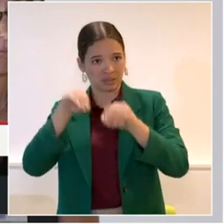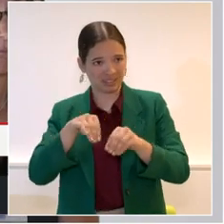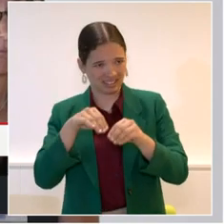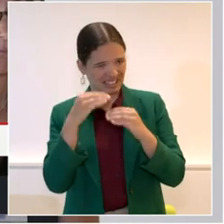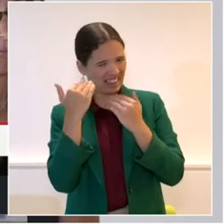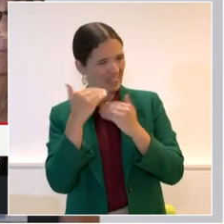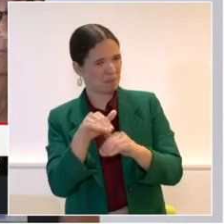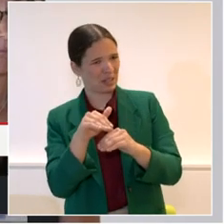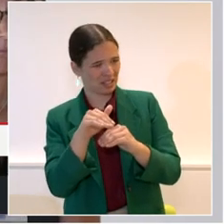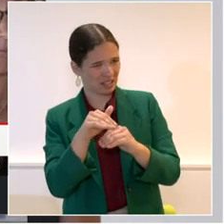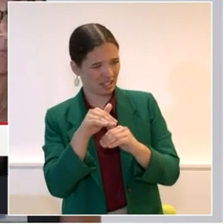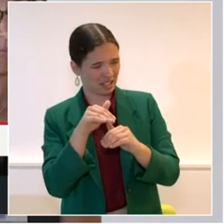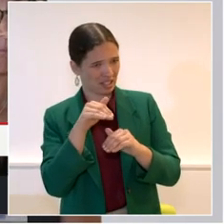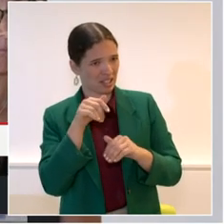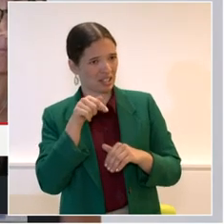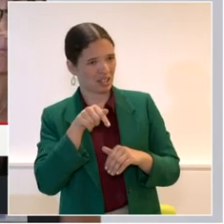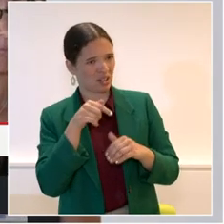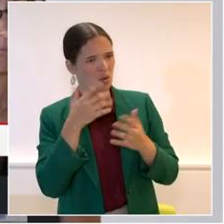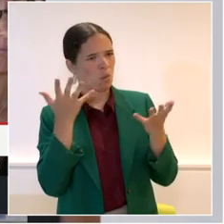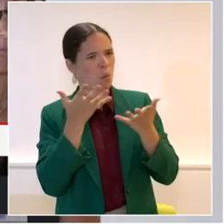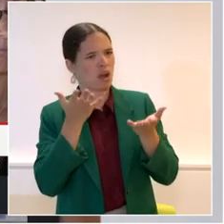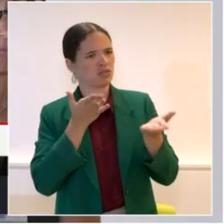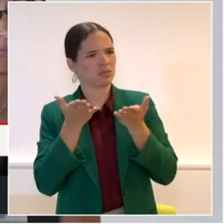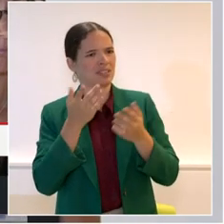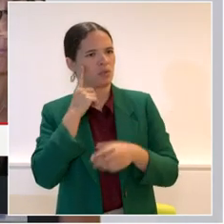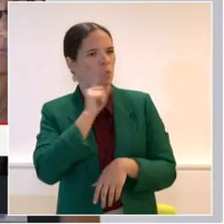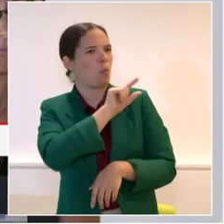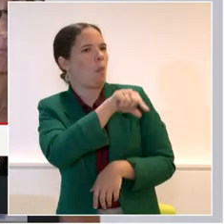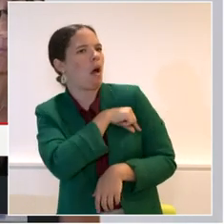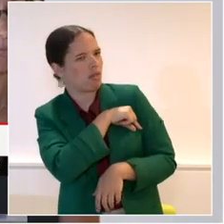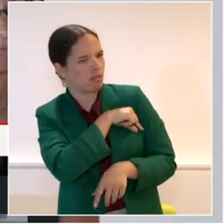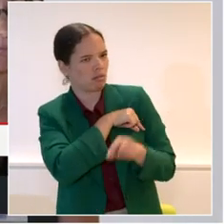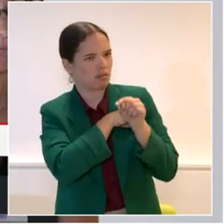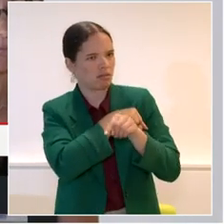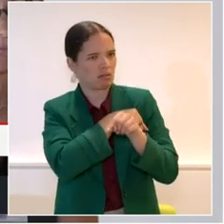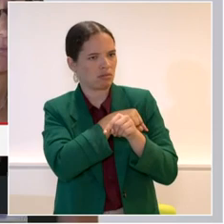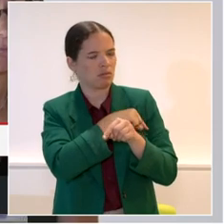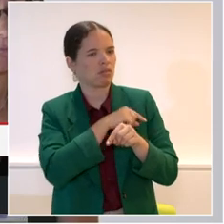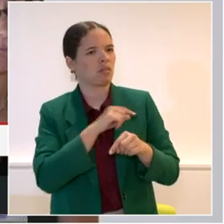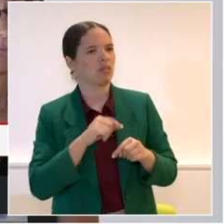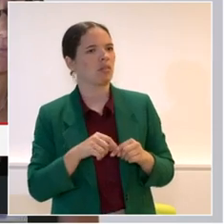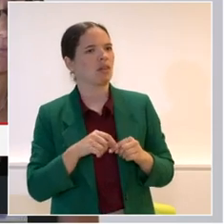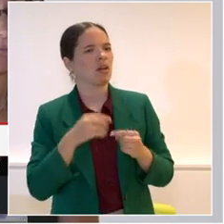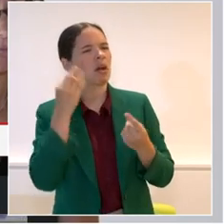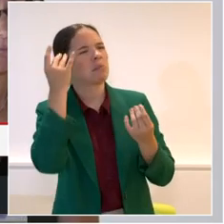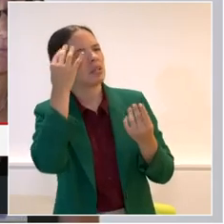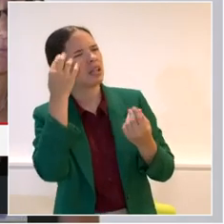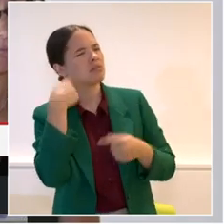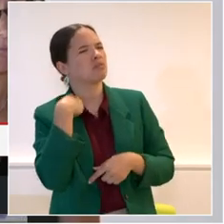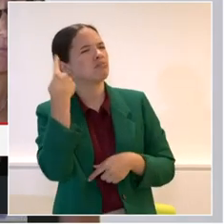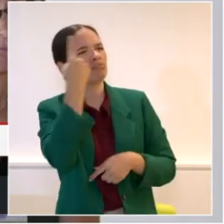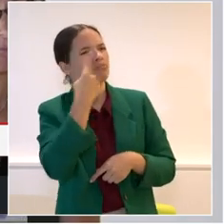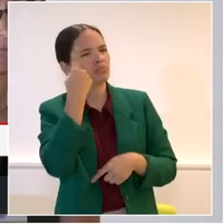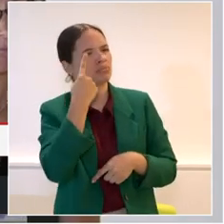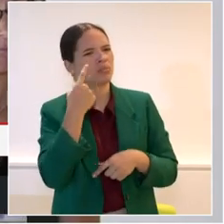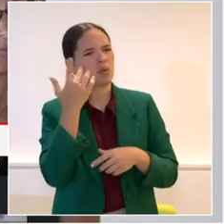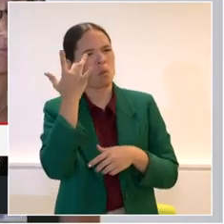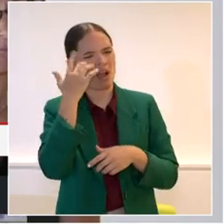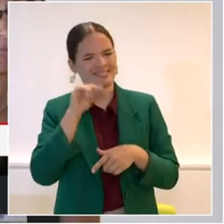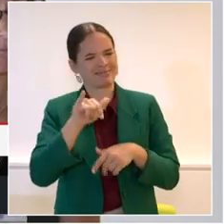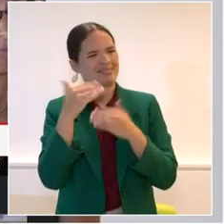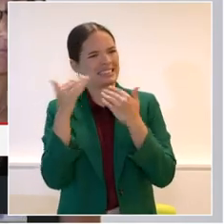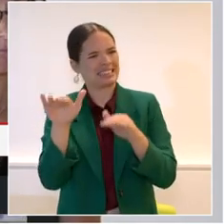services they'll actually qualify for. And I'm just wondering, the thought behind that. Why limit this group of